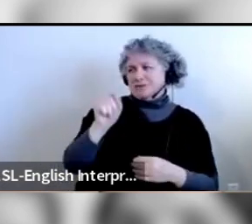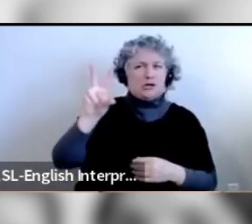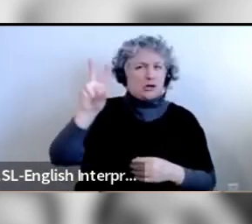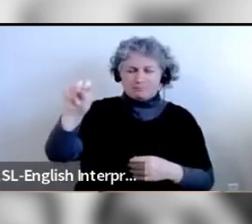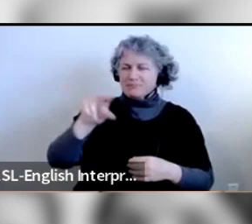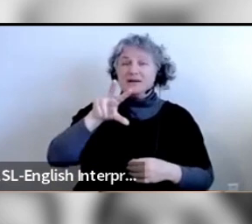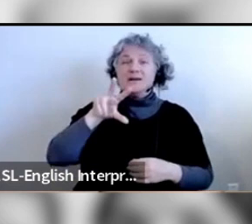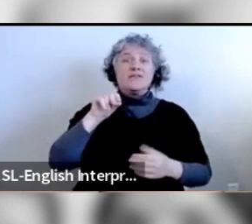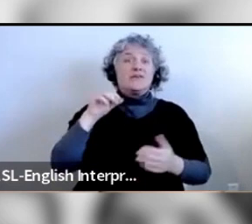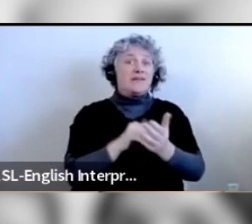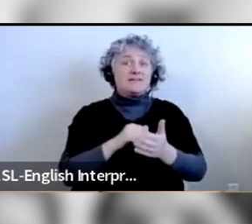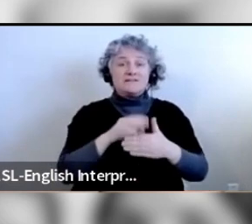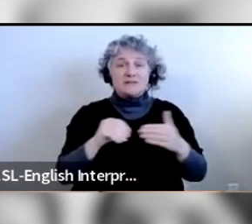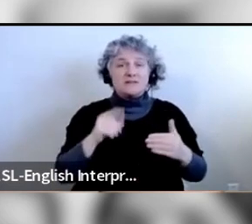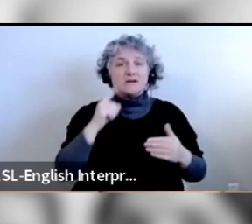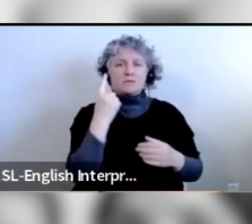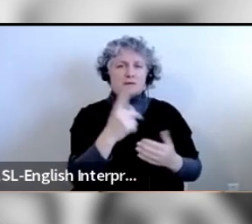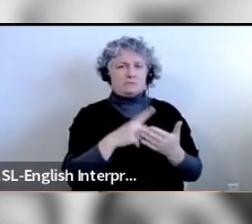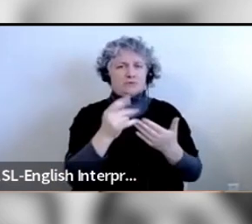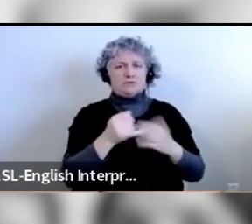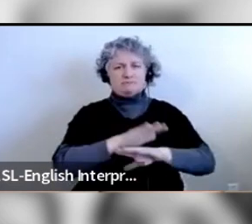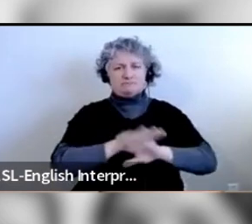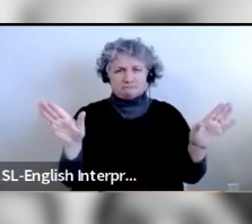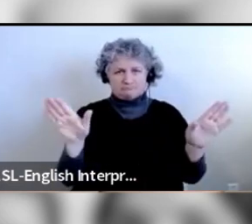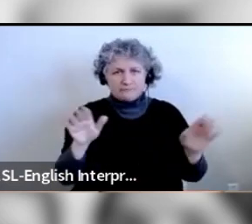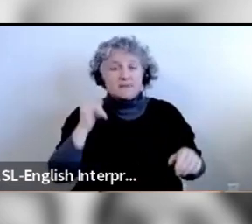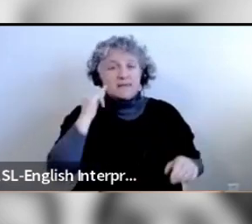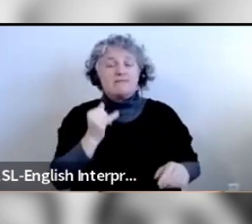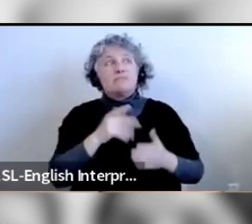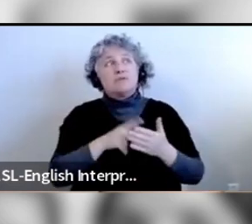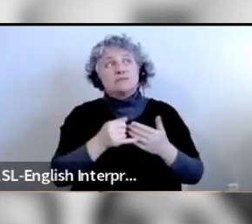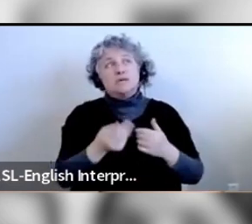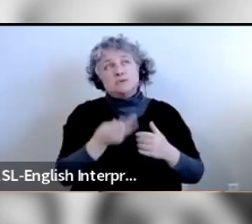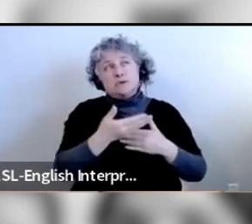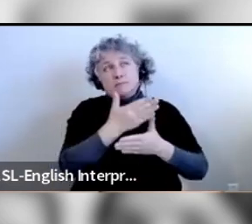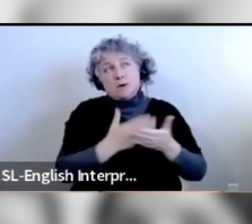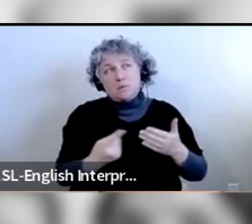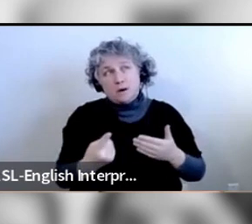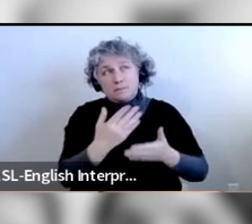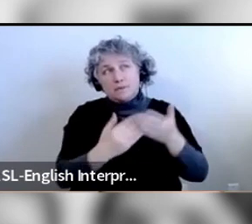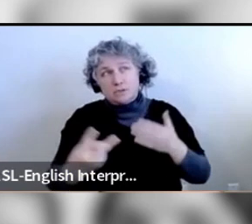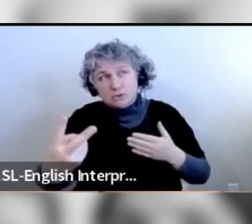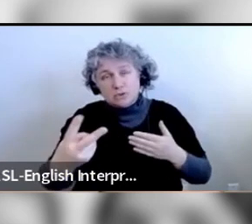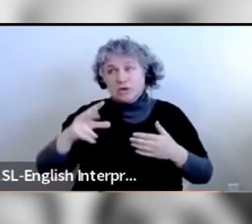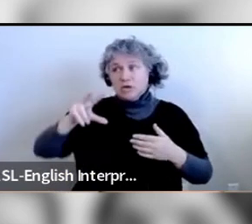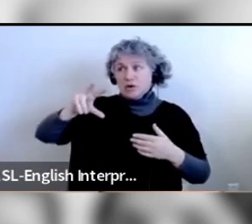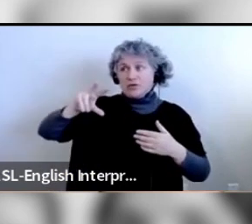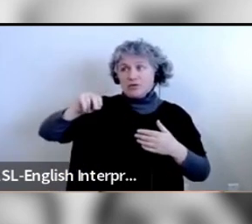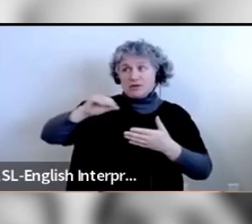$30,000 to execute one project. If your project is a 2-parter and you're asking for $30,000 to do 2 separate kind